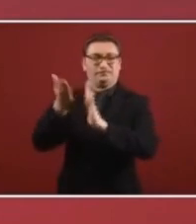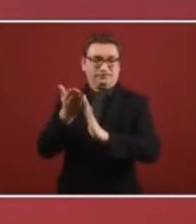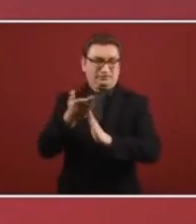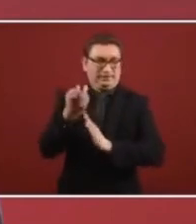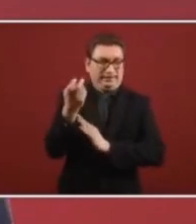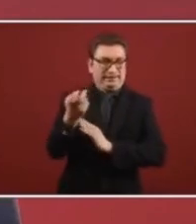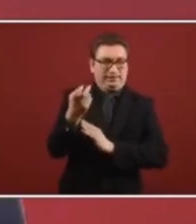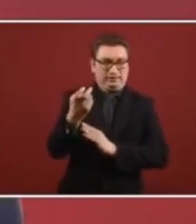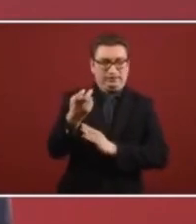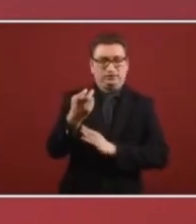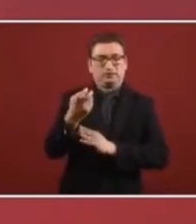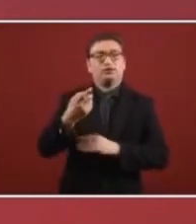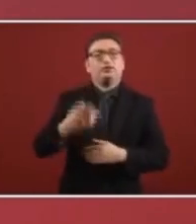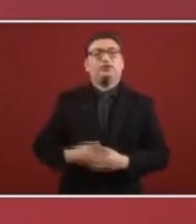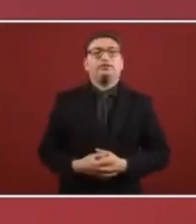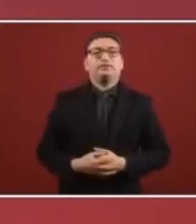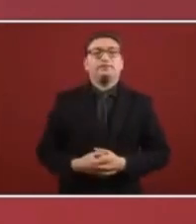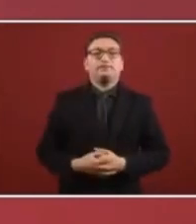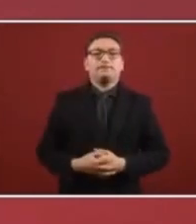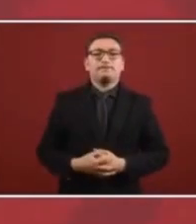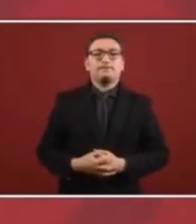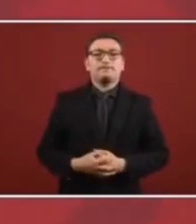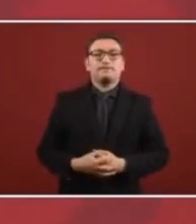also. estamos